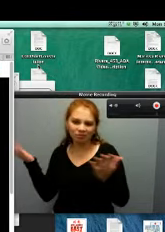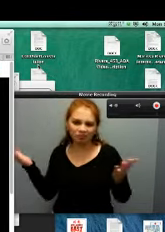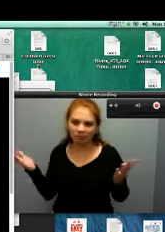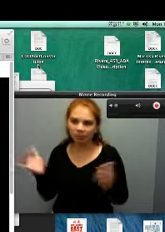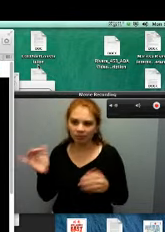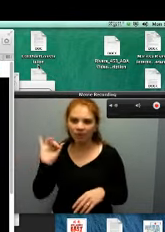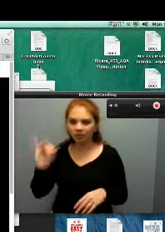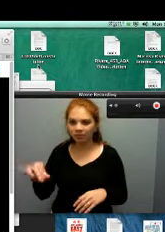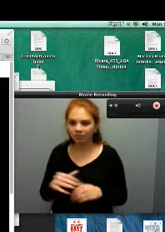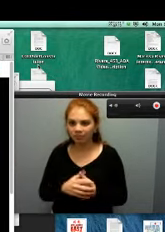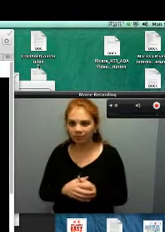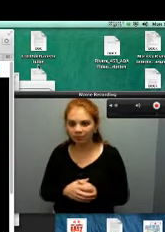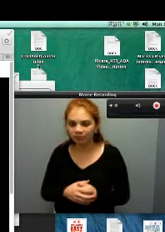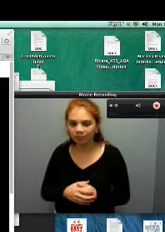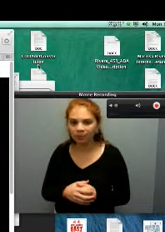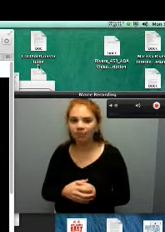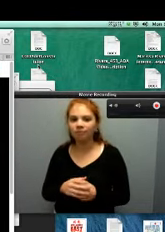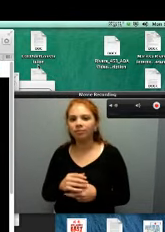of thing.